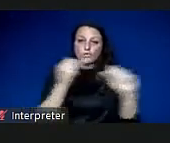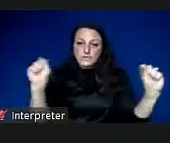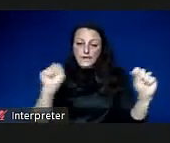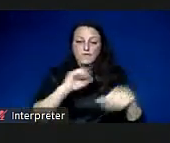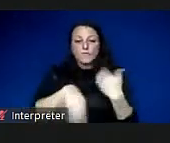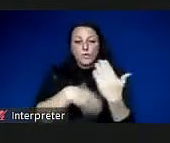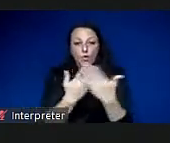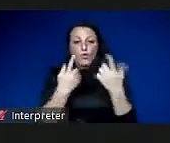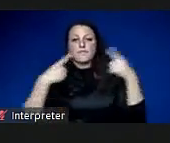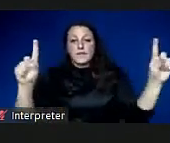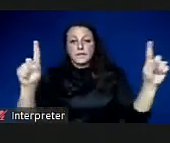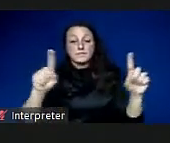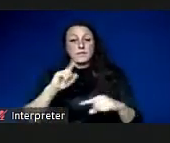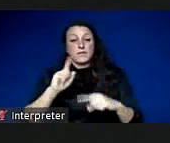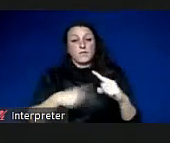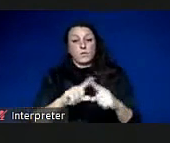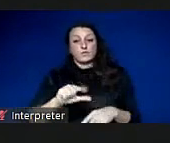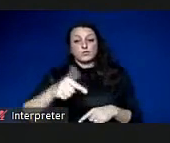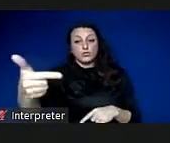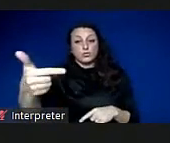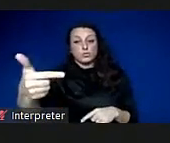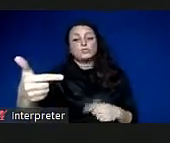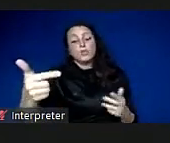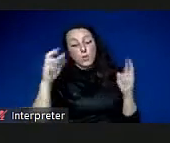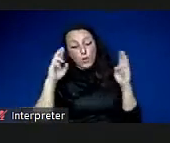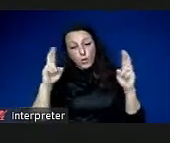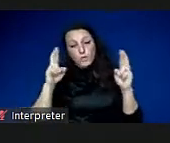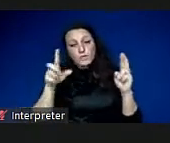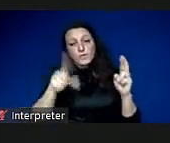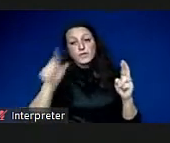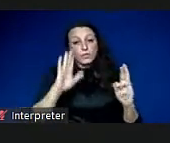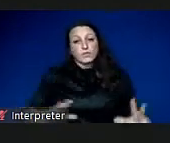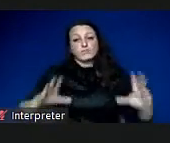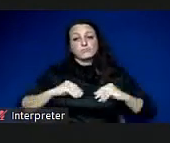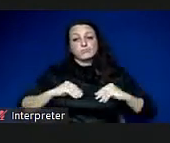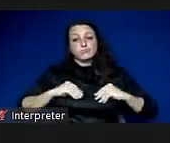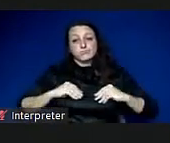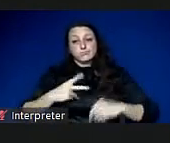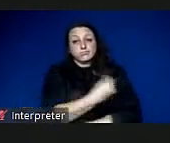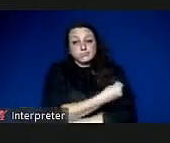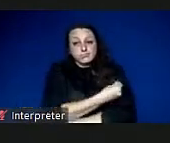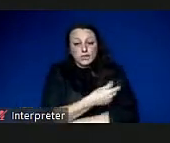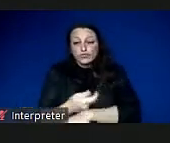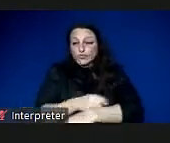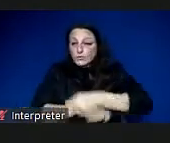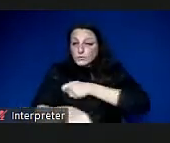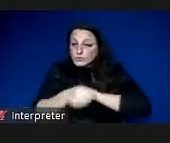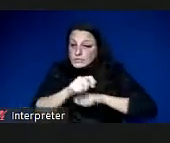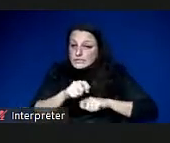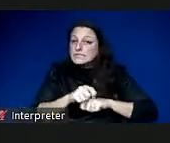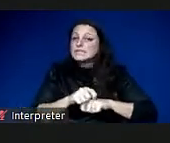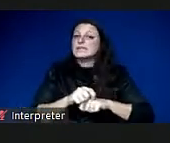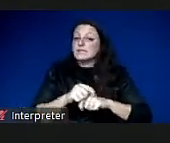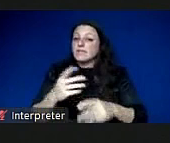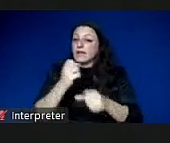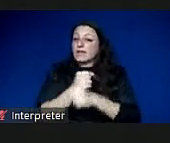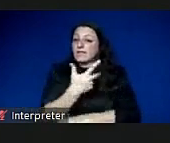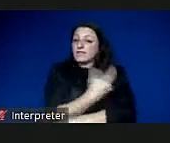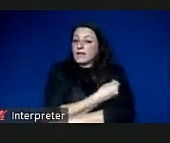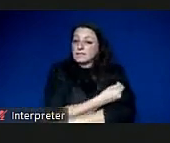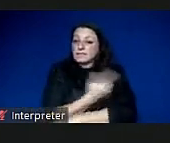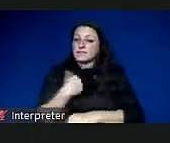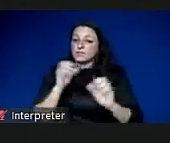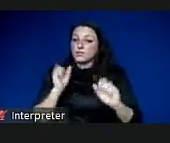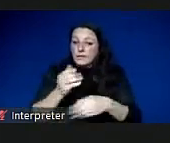And when it is your turn, we hope you will take it, roll up your sleeve, get this vaccine so we can move towards ending this